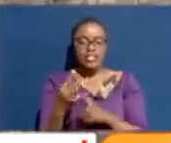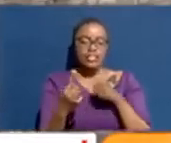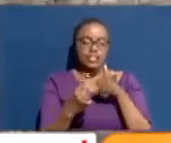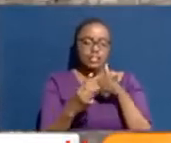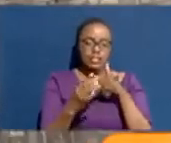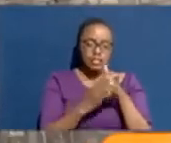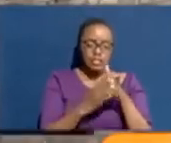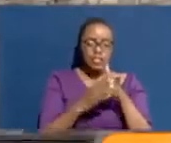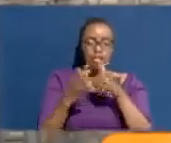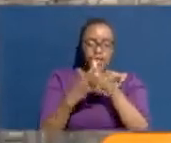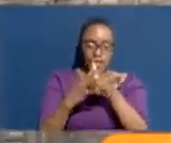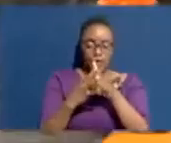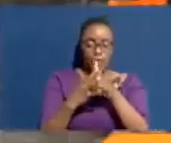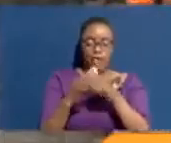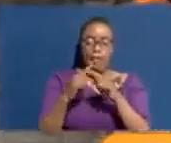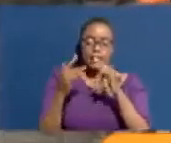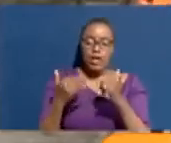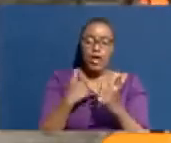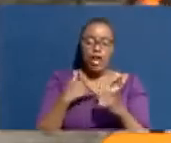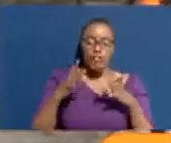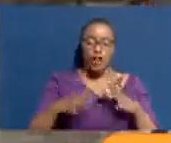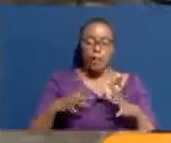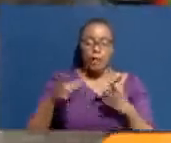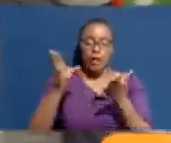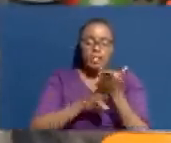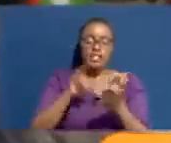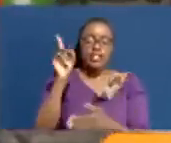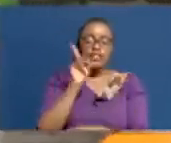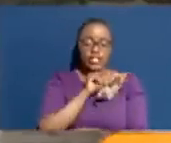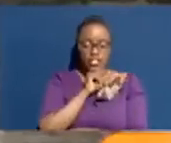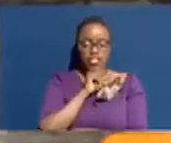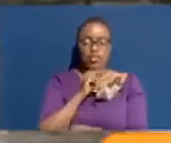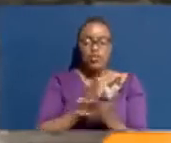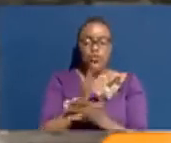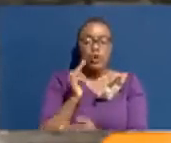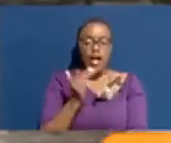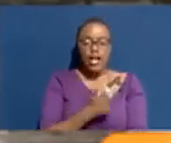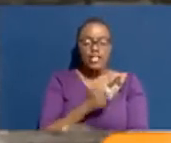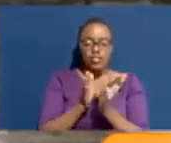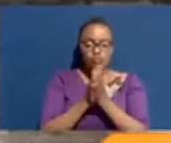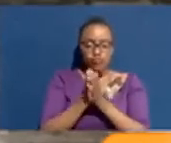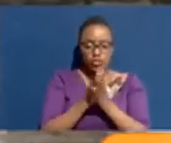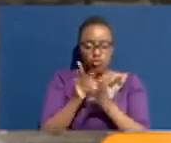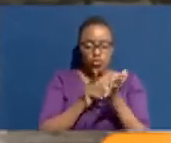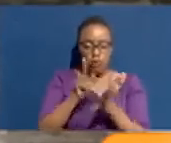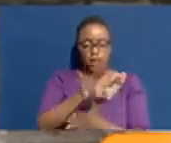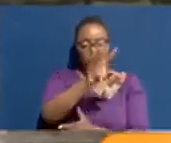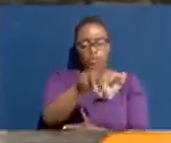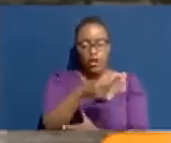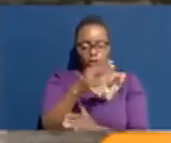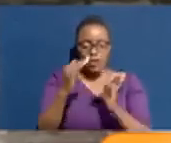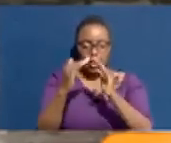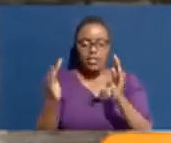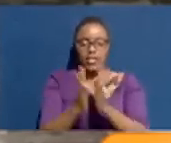1,368 za phase 2. Lakini tayari tuko na watu wa registration wameregister kwetu kwa wako interested kununua nyumba 2,000.